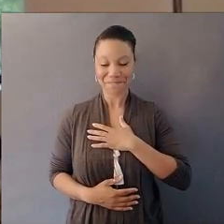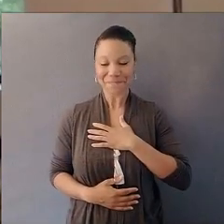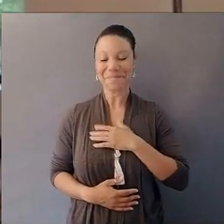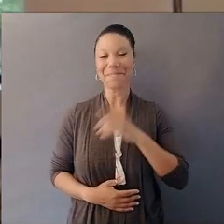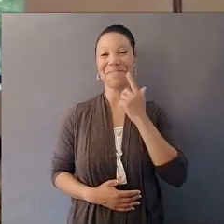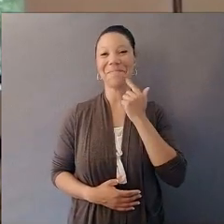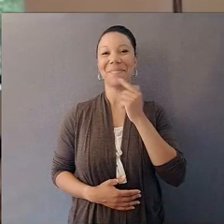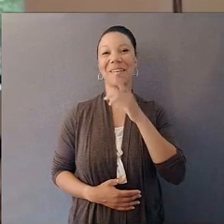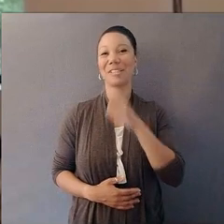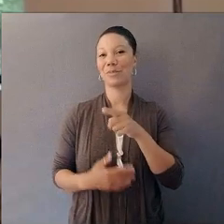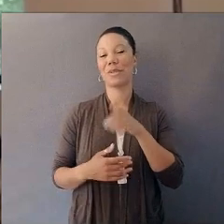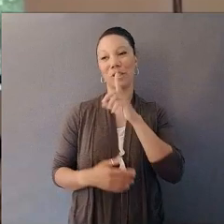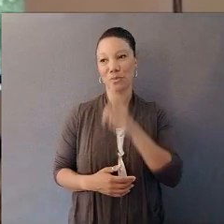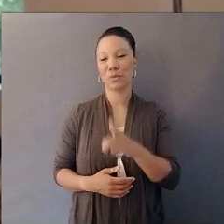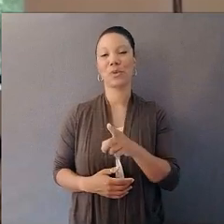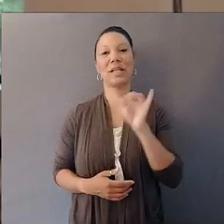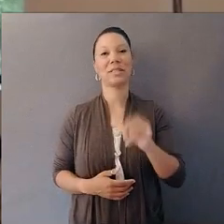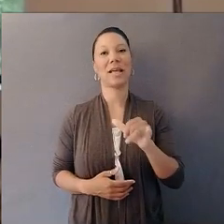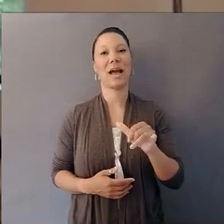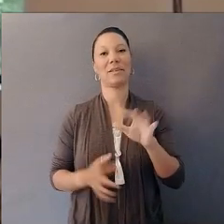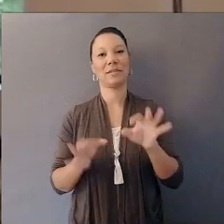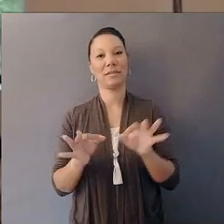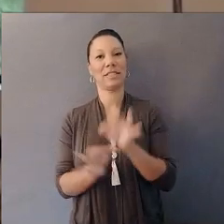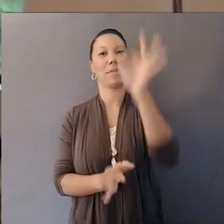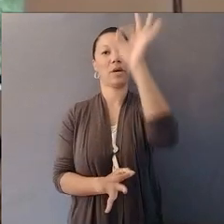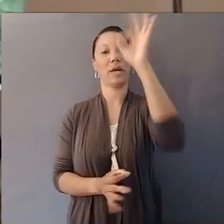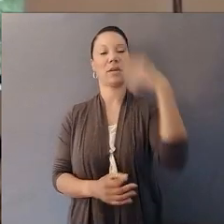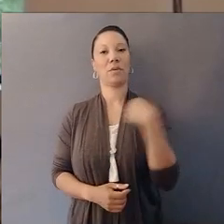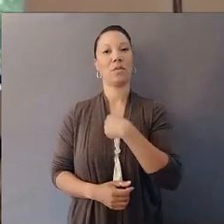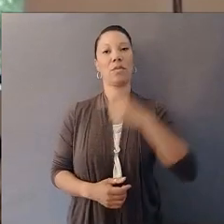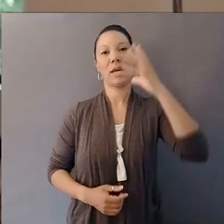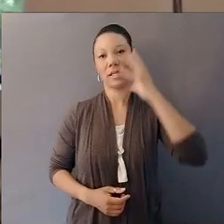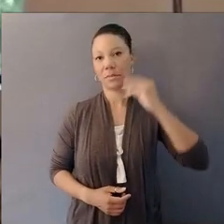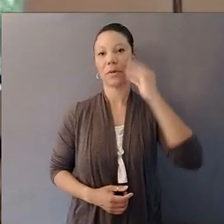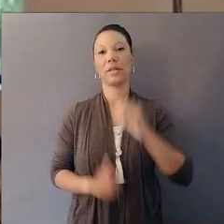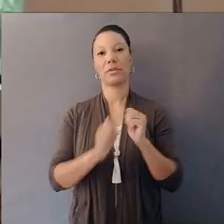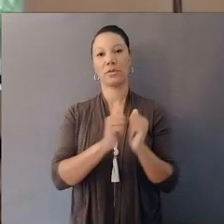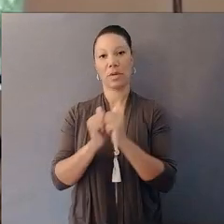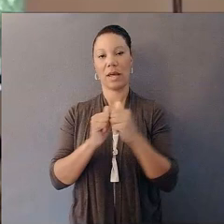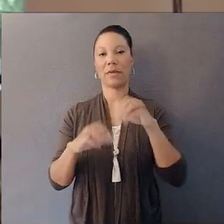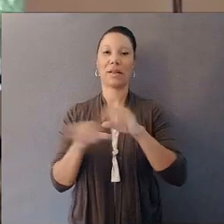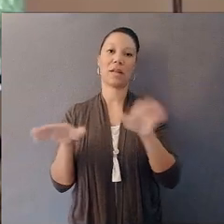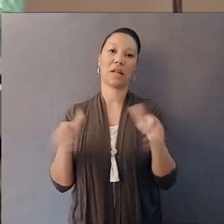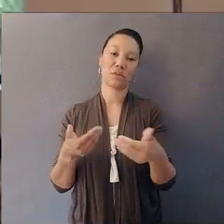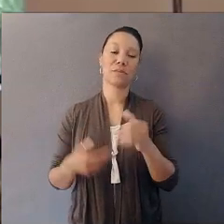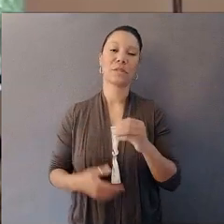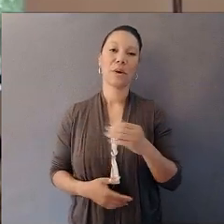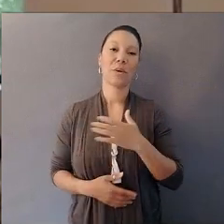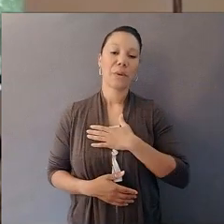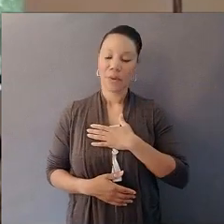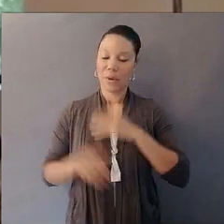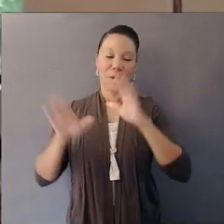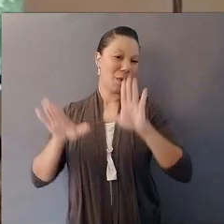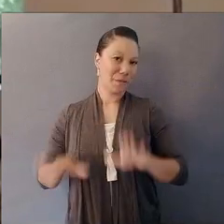true to all of us is that spirit that we all get to experience in the classroom. So wonderful. Well, Michael, is